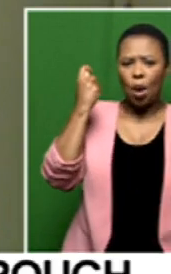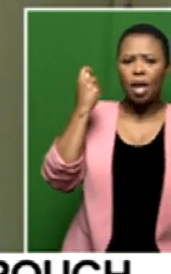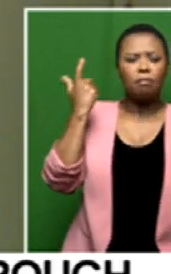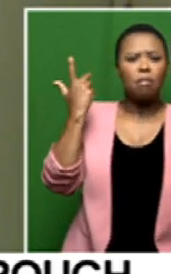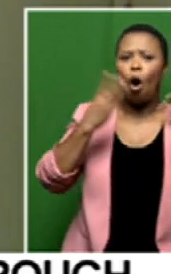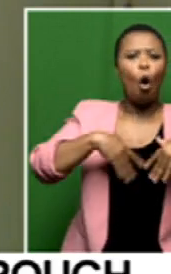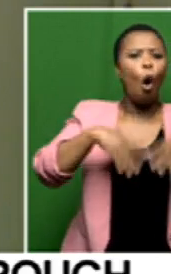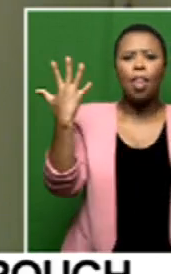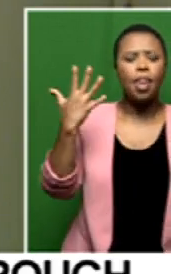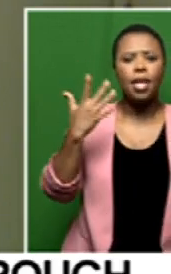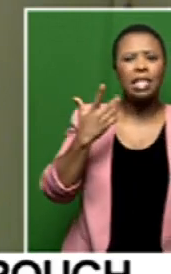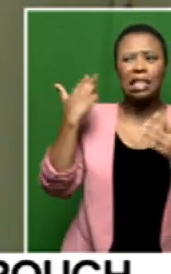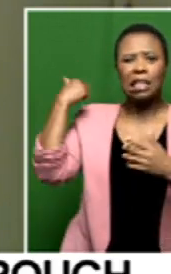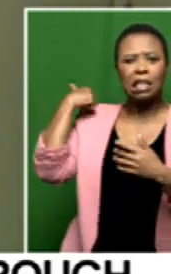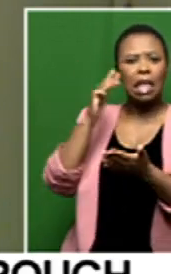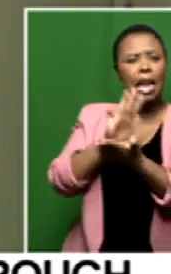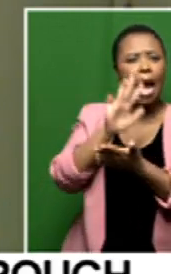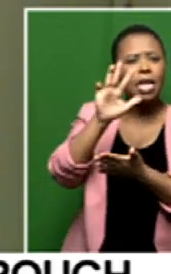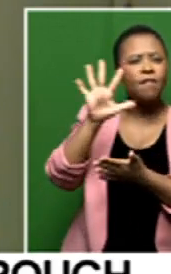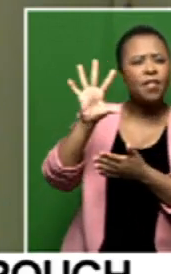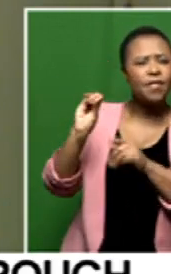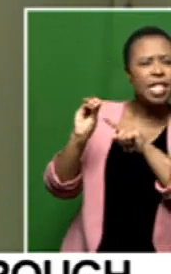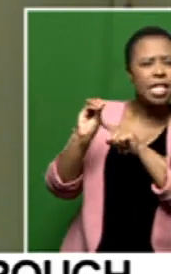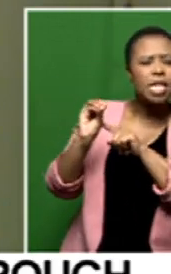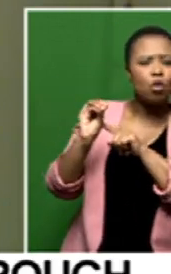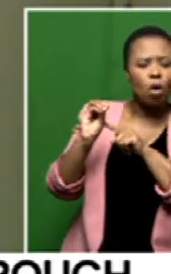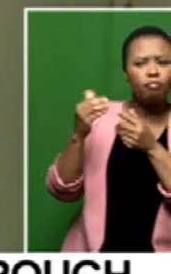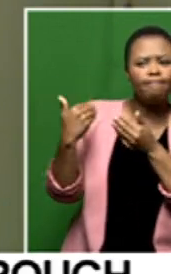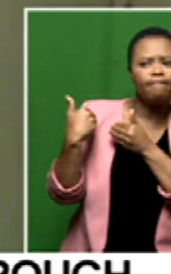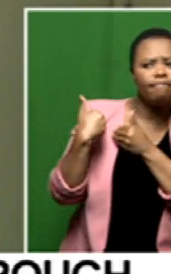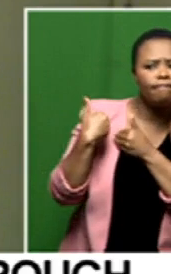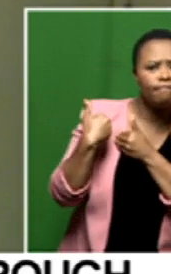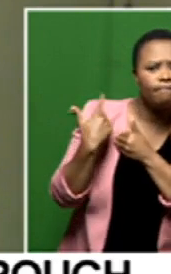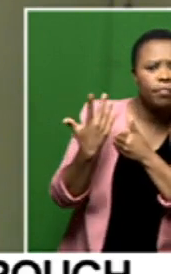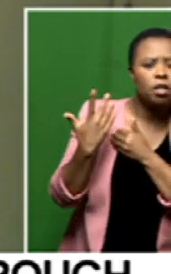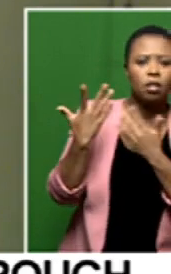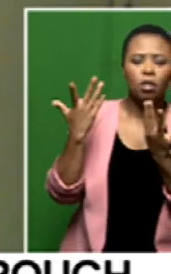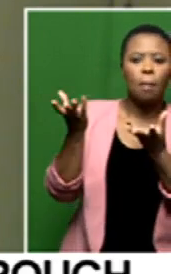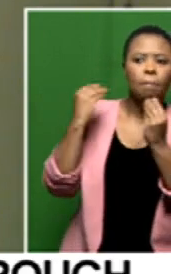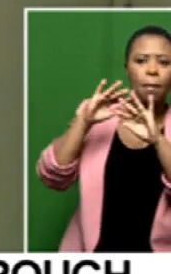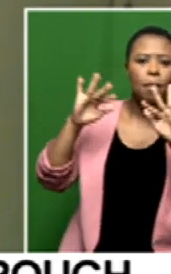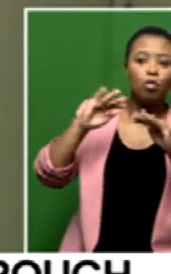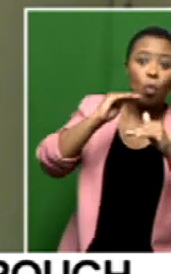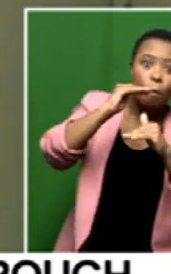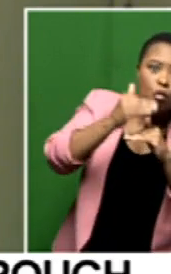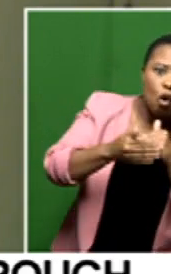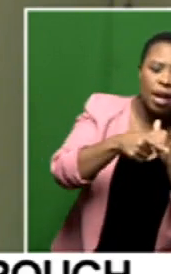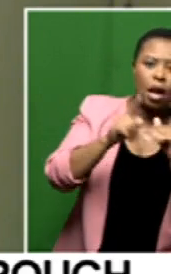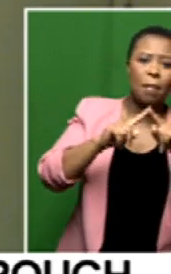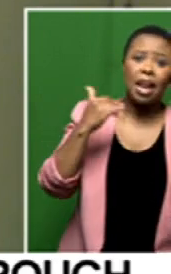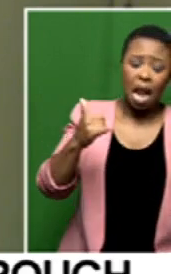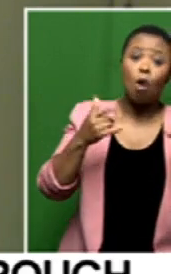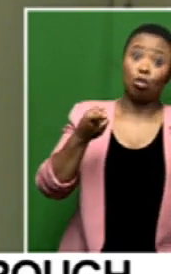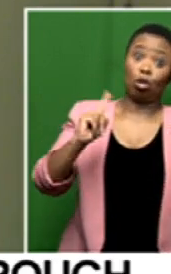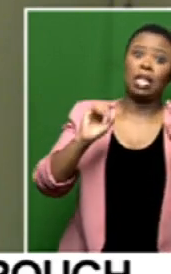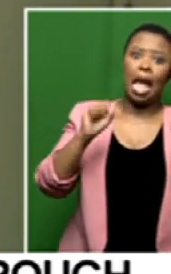since the 1950s. So if conservationists don't get the funds to help protect them, they are in real danger of